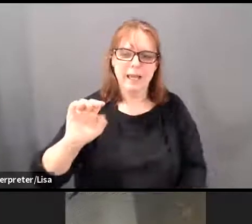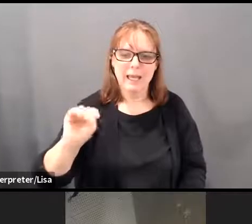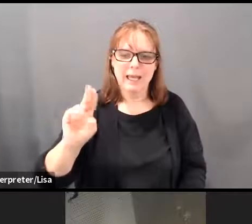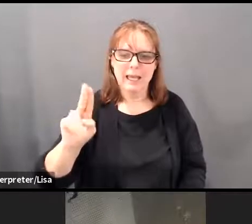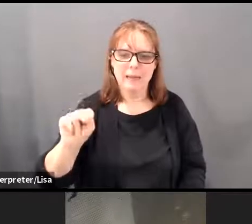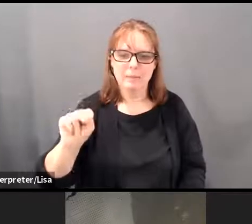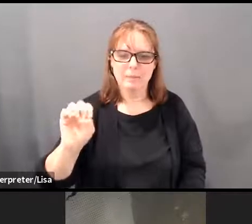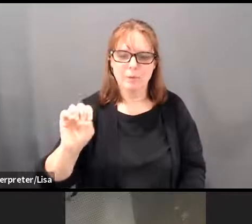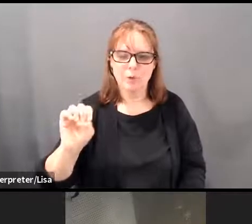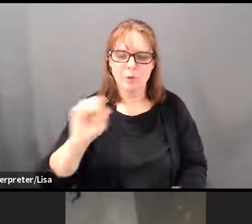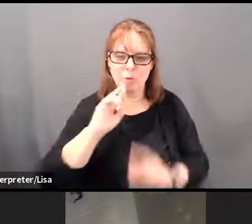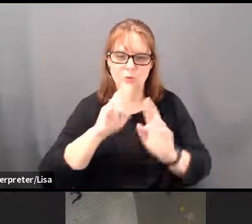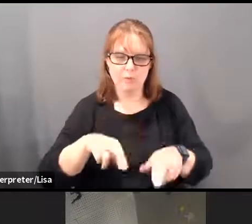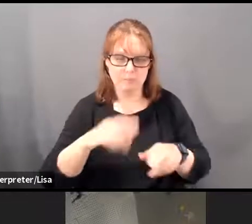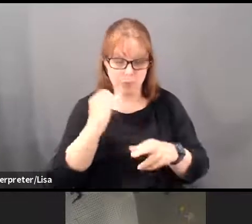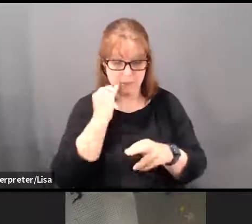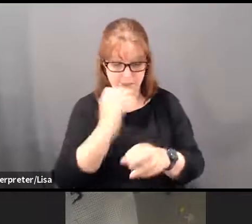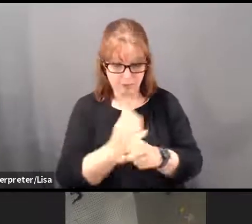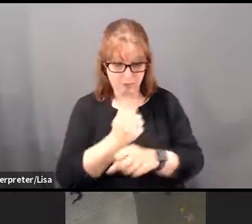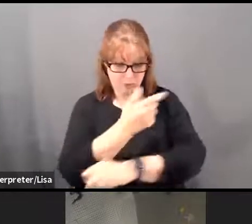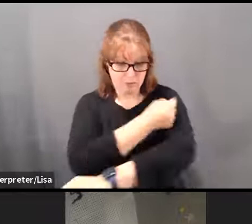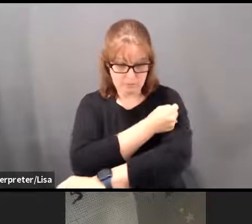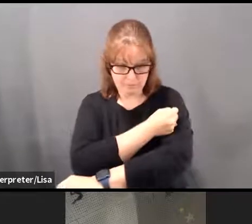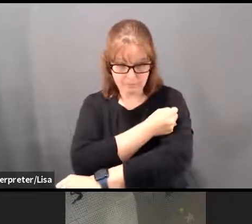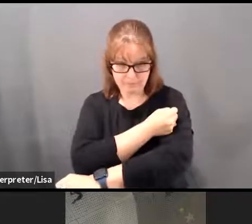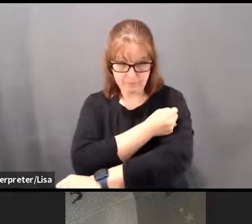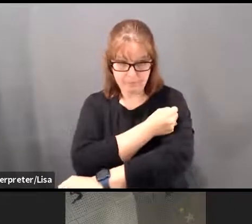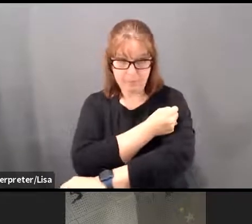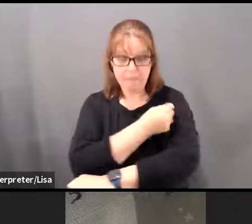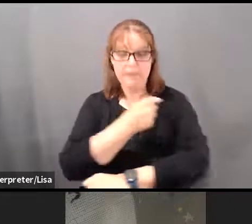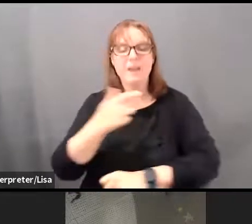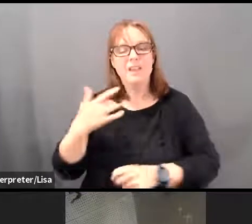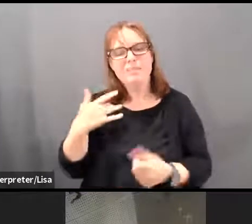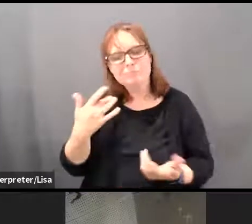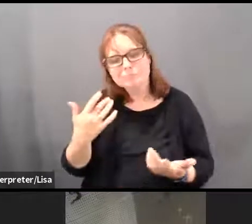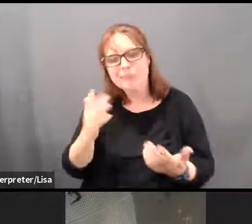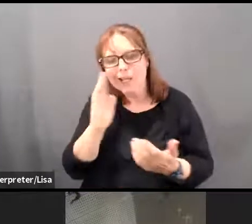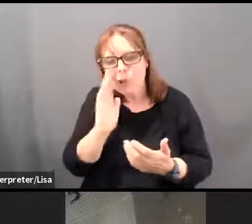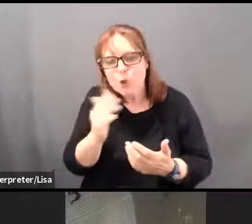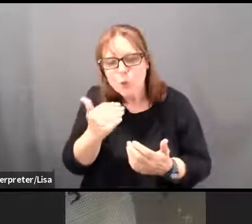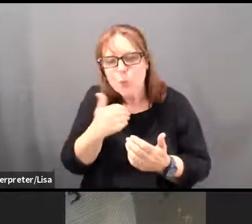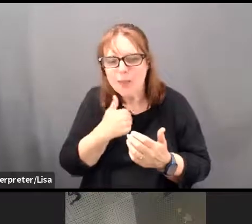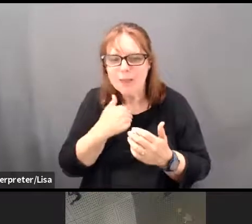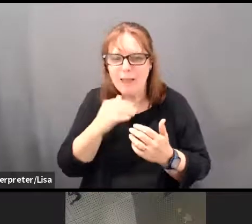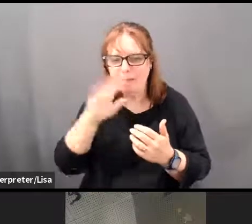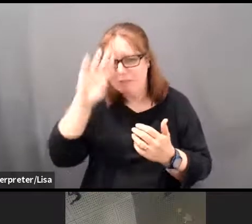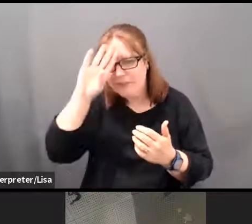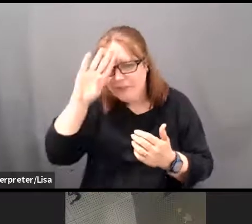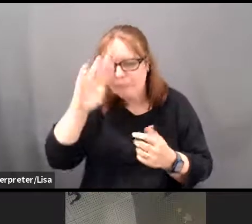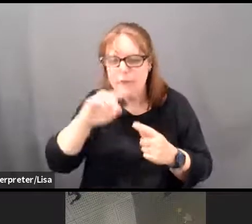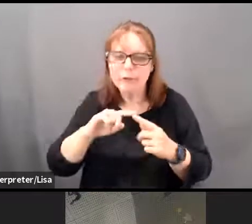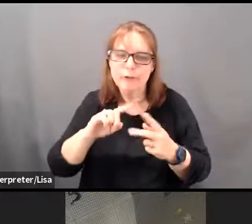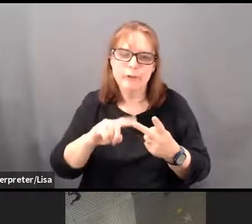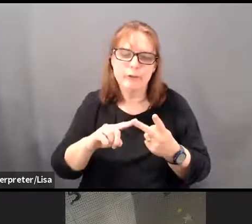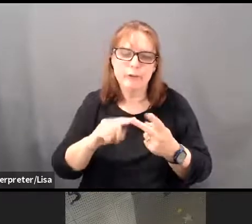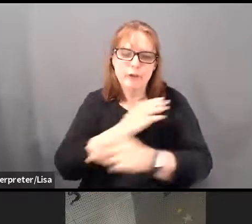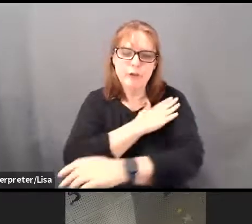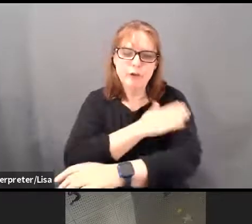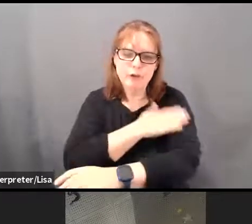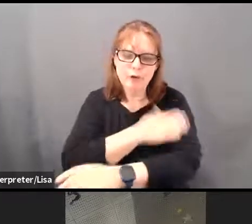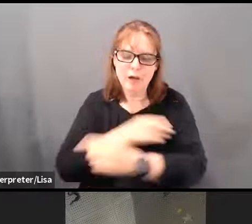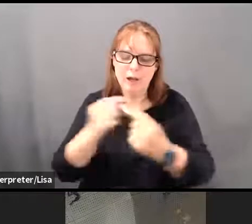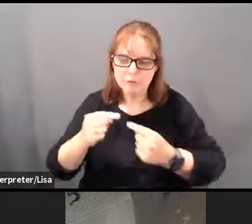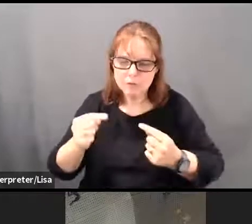words, if you get the vaccine, it's likely you'll have a fever, your arm's going to be sore, you might have some